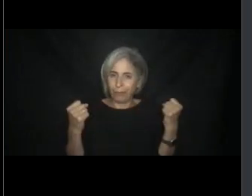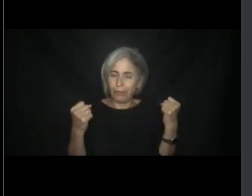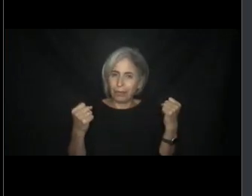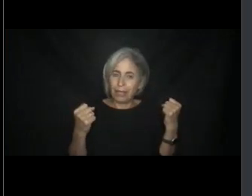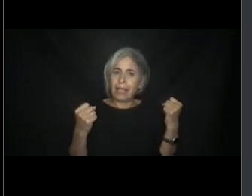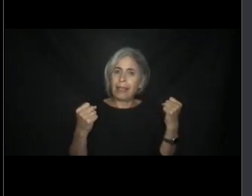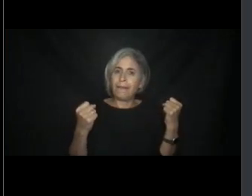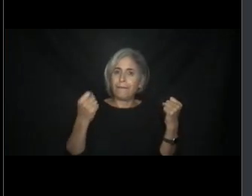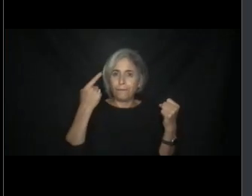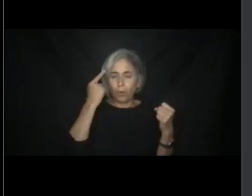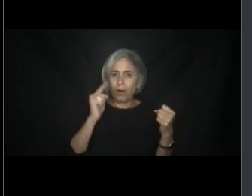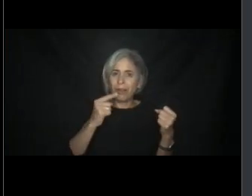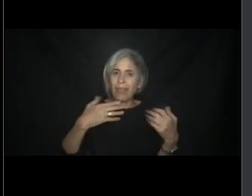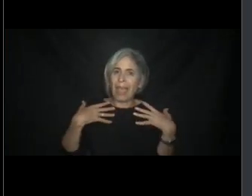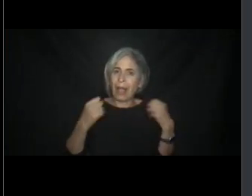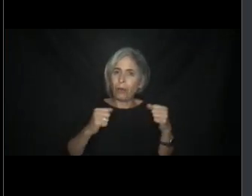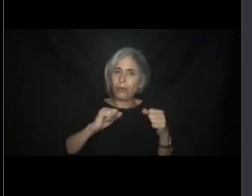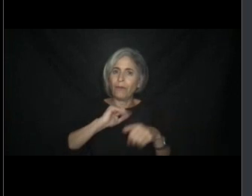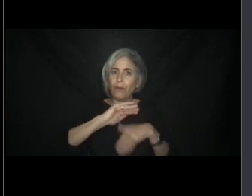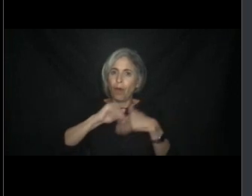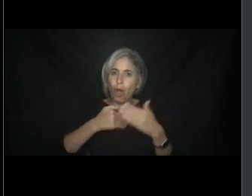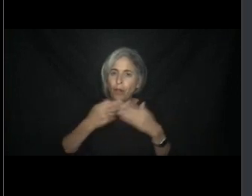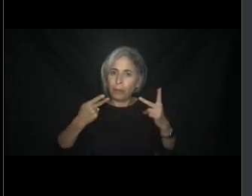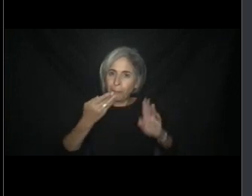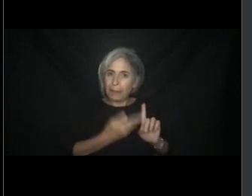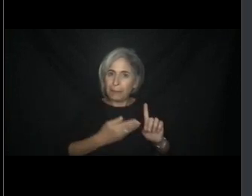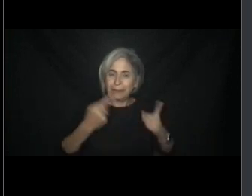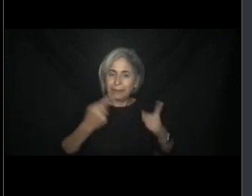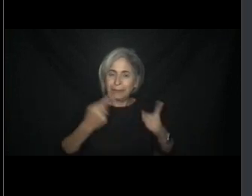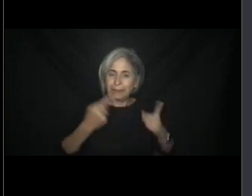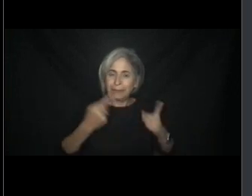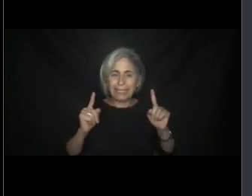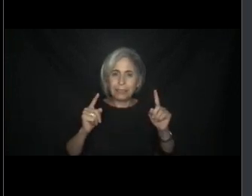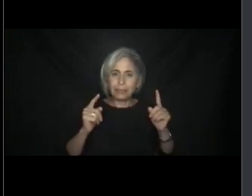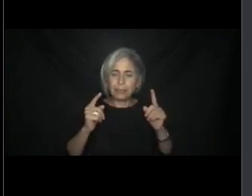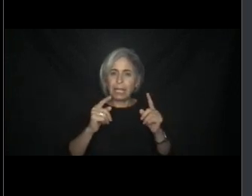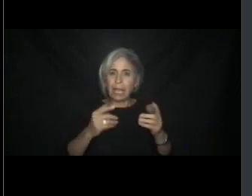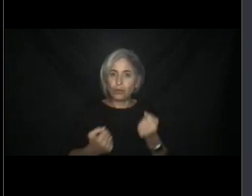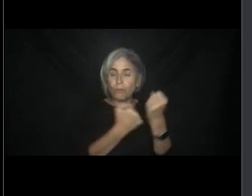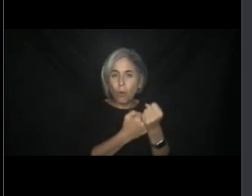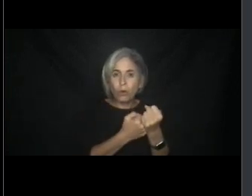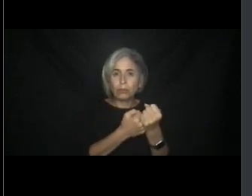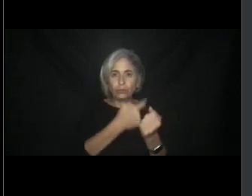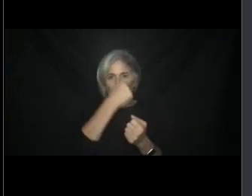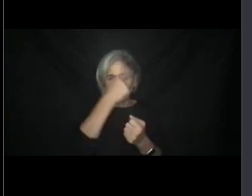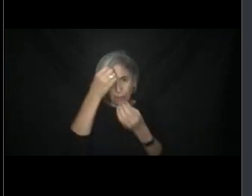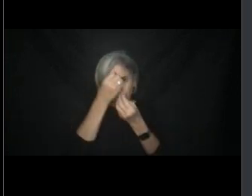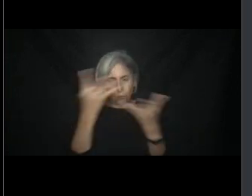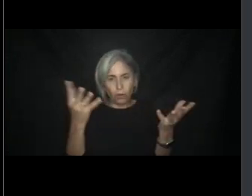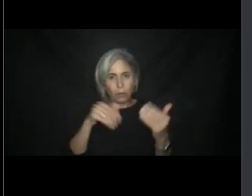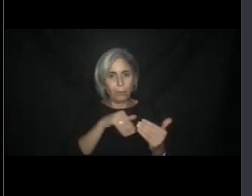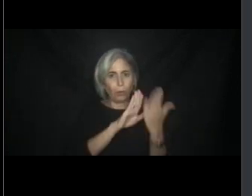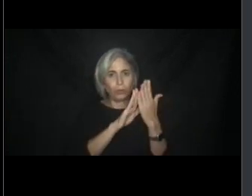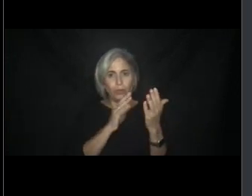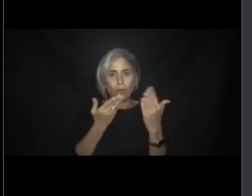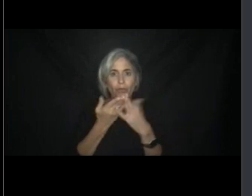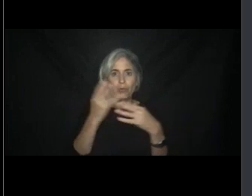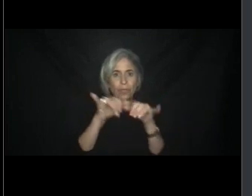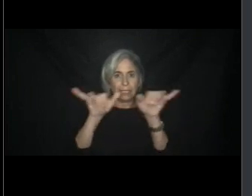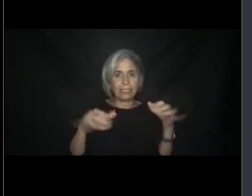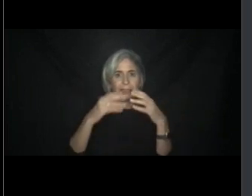to a person's overall success, and supports the implementation of trauma-informed approaches throughout the systems of care.